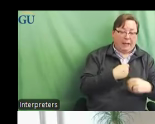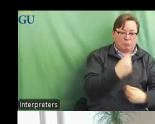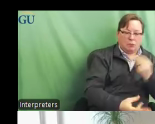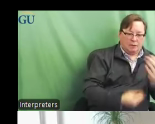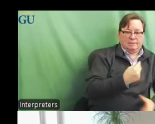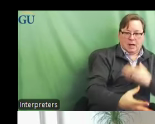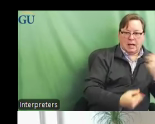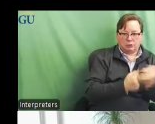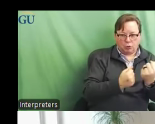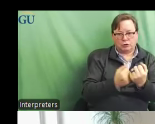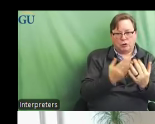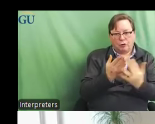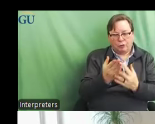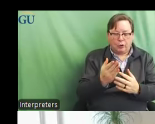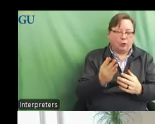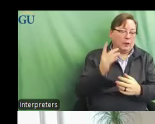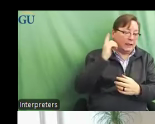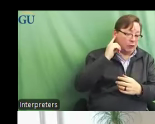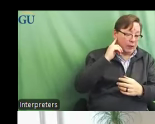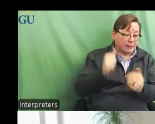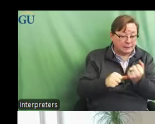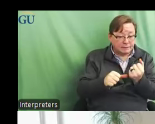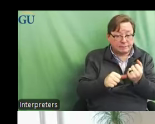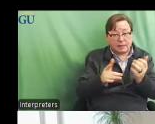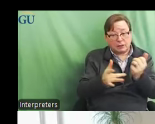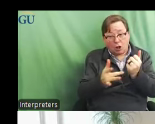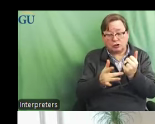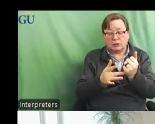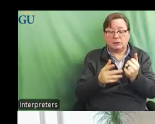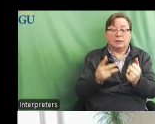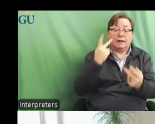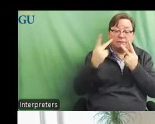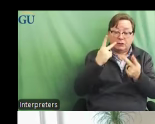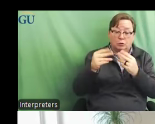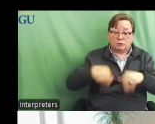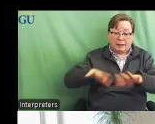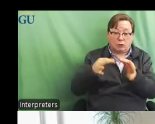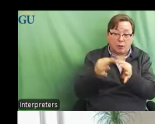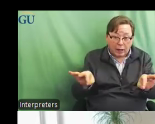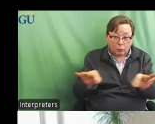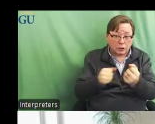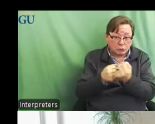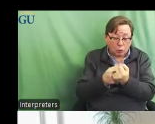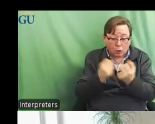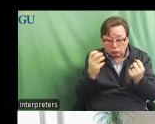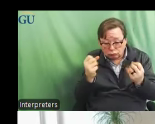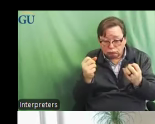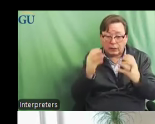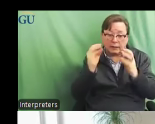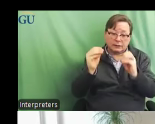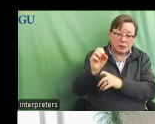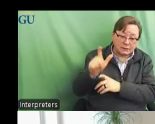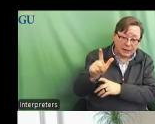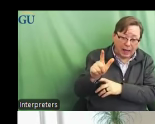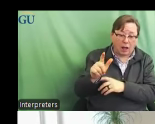access to hearing assistive technology or access to visual spatial language support through teaching parents ASL and strategies